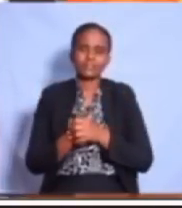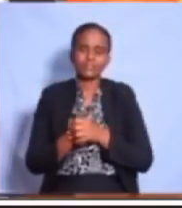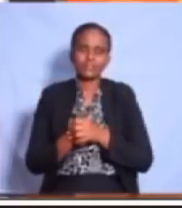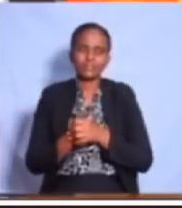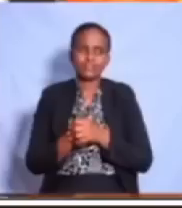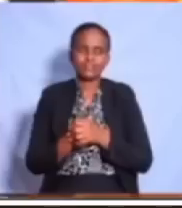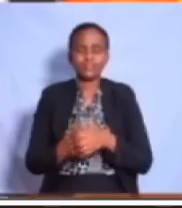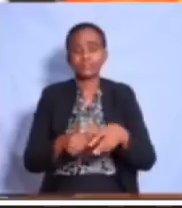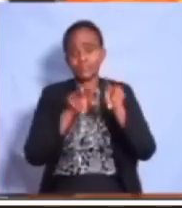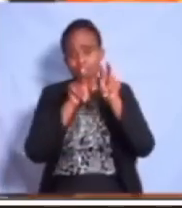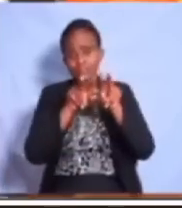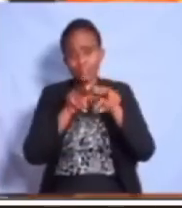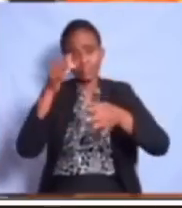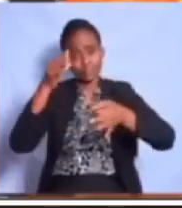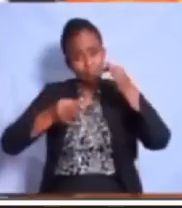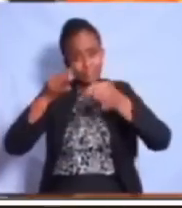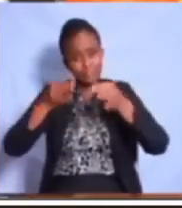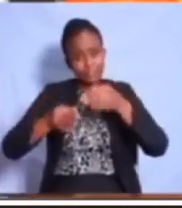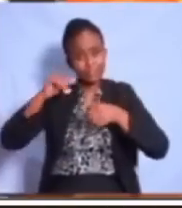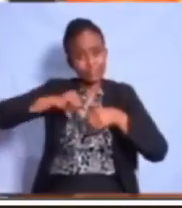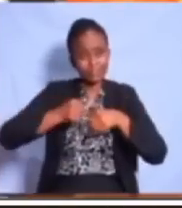watch that space, the judiciary,